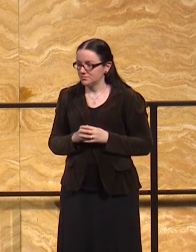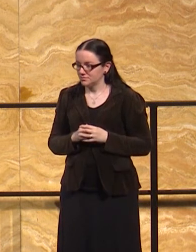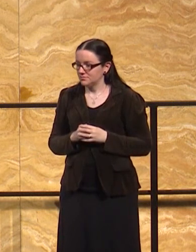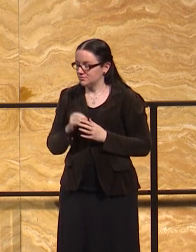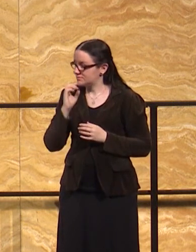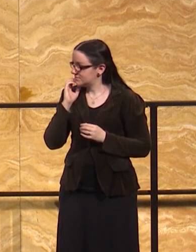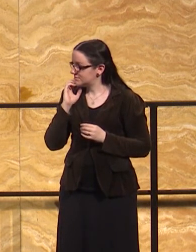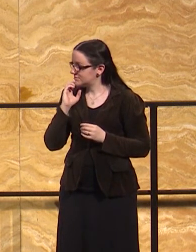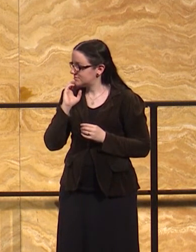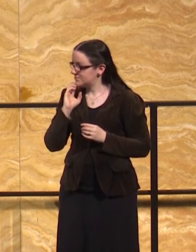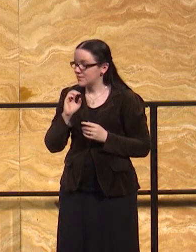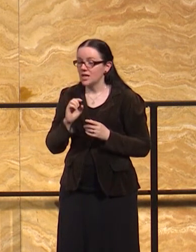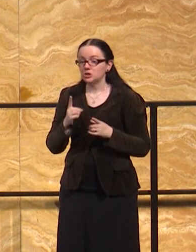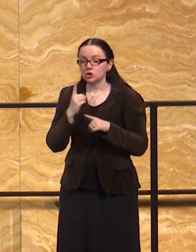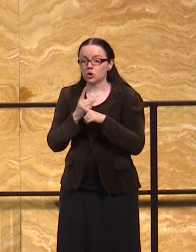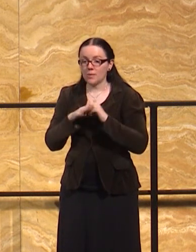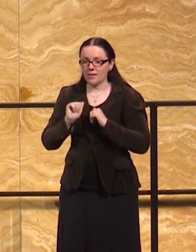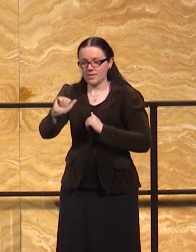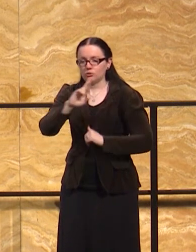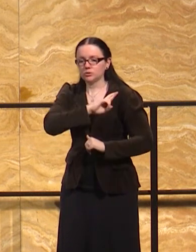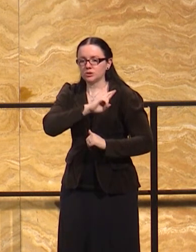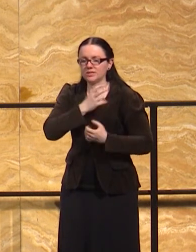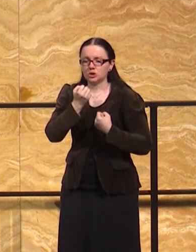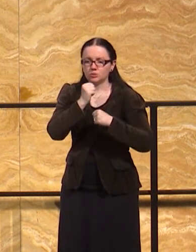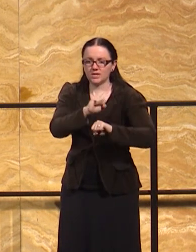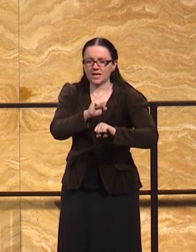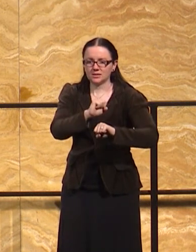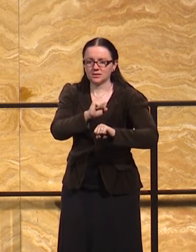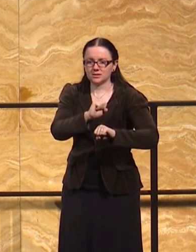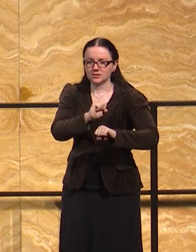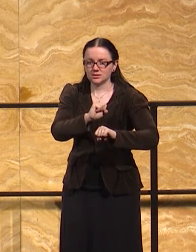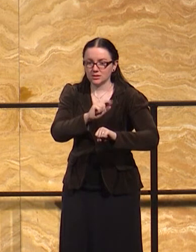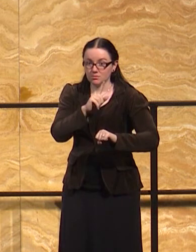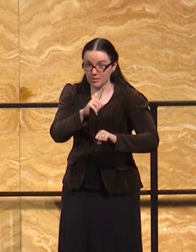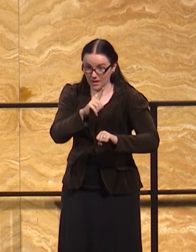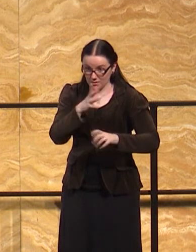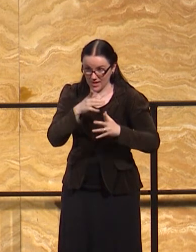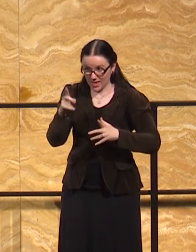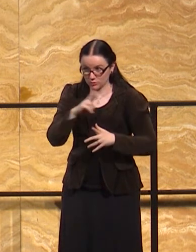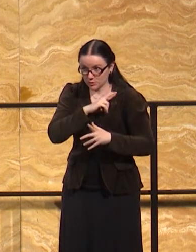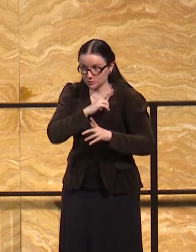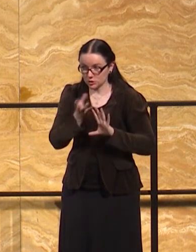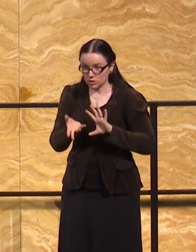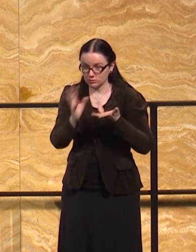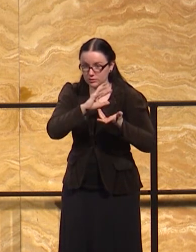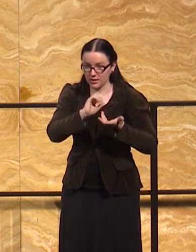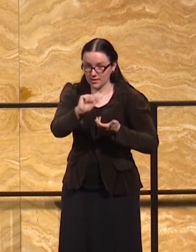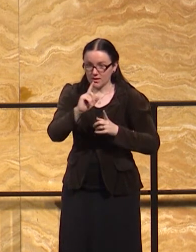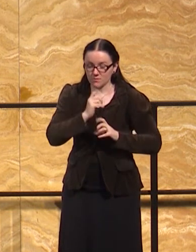the responsibility to protect. Does it mean regime change? Mm-hmm. Overthrow the